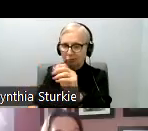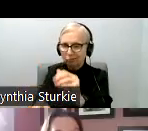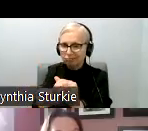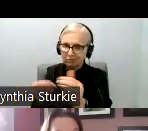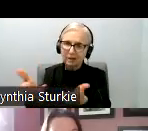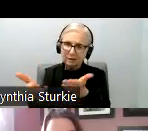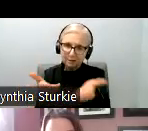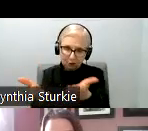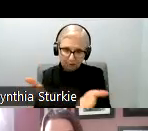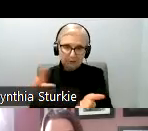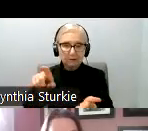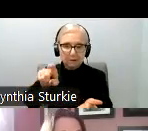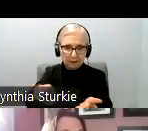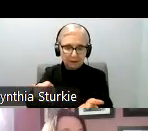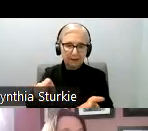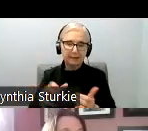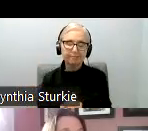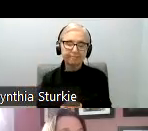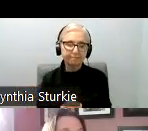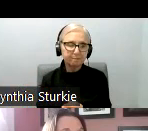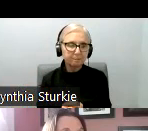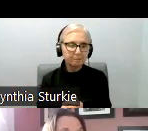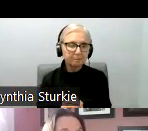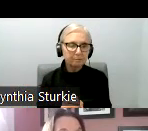services that they may need. Next slide.